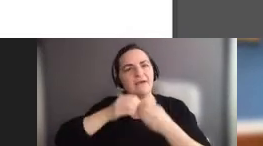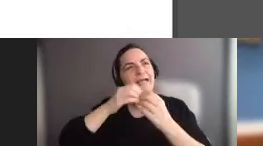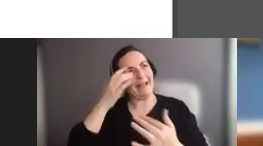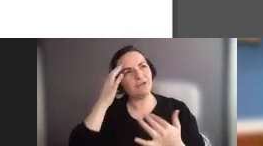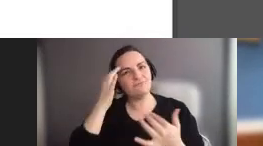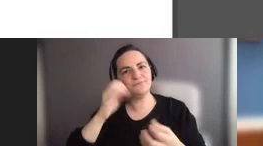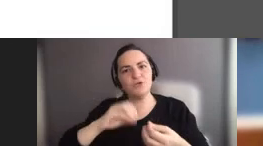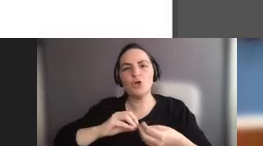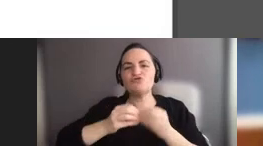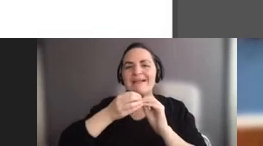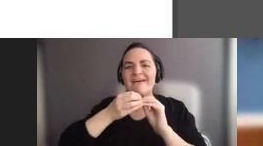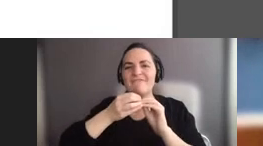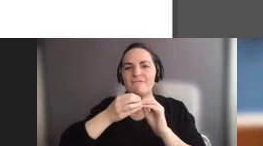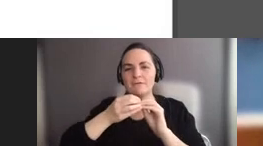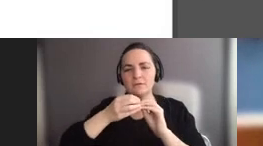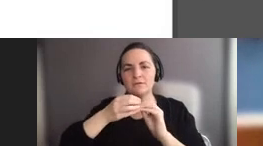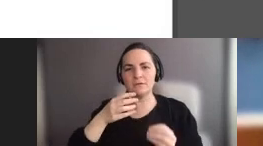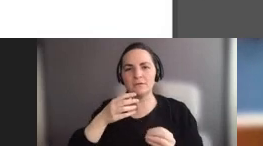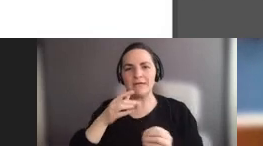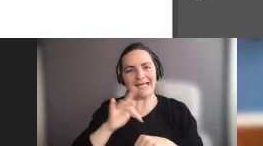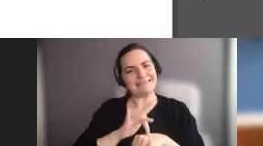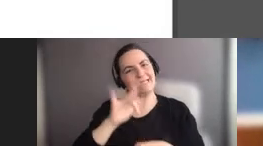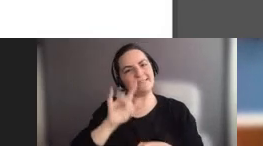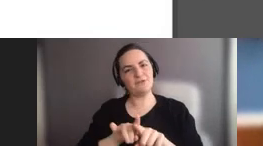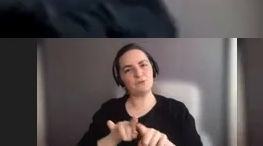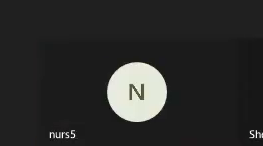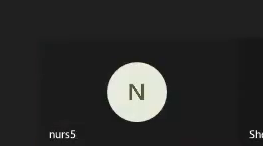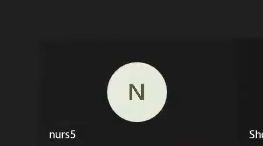the situation that they're looking at.